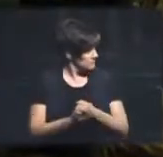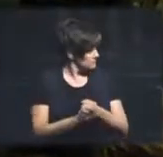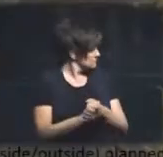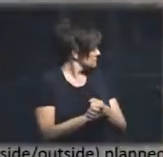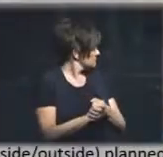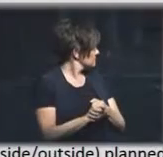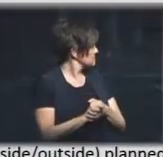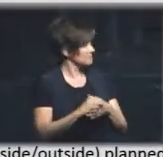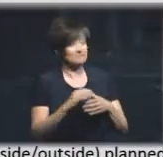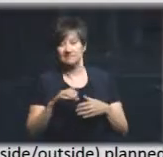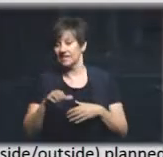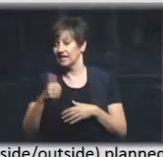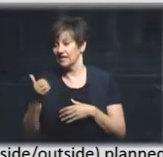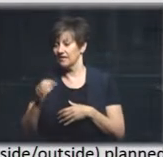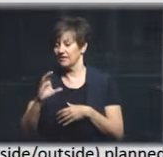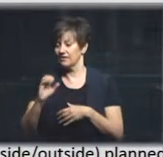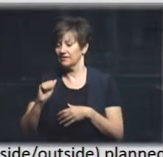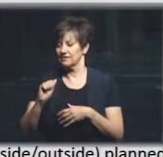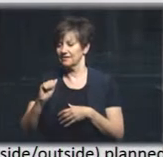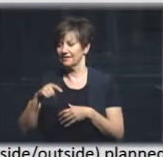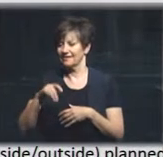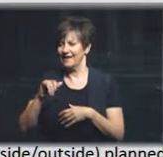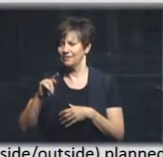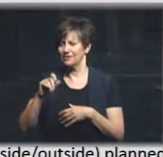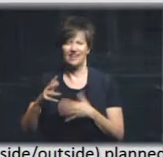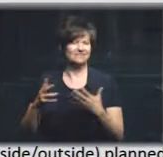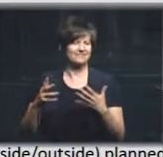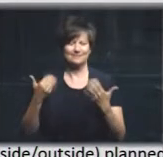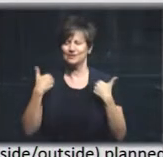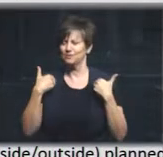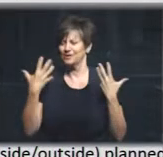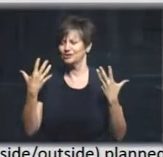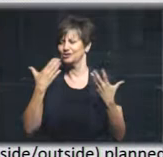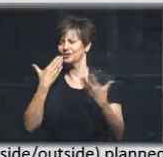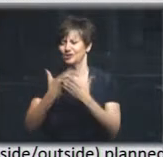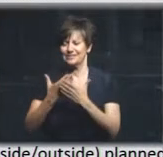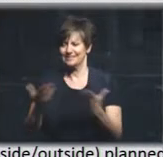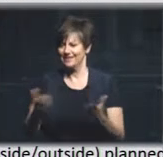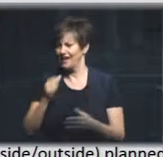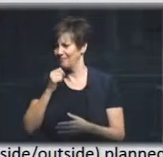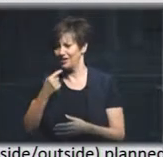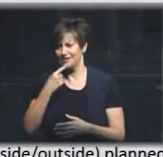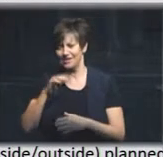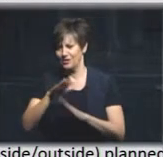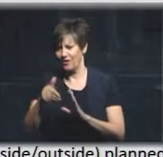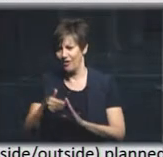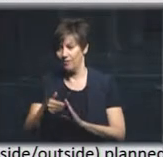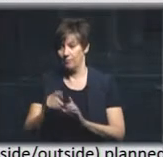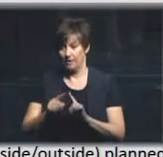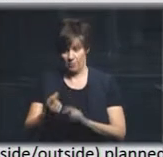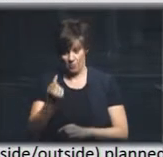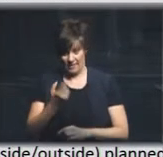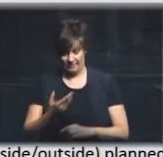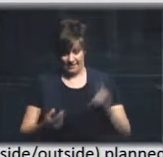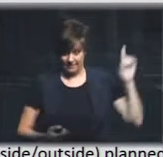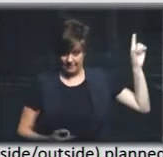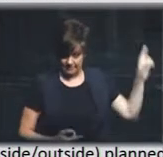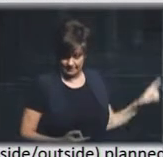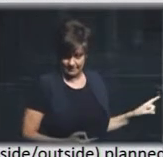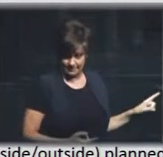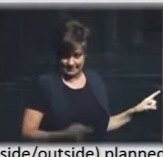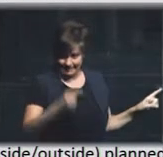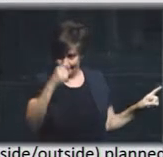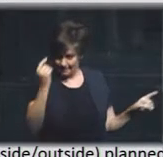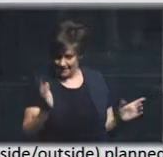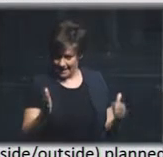We have lots of other capital projects. I have so much good stuff to tell you about. I'm not going to tell you about all of it. I'm going to tell you about one thing on here. The Black